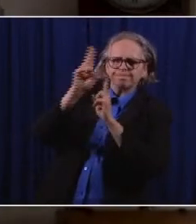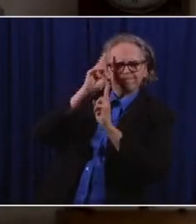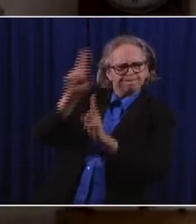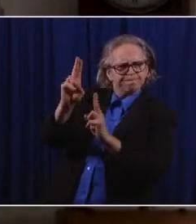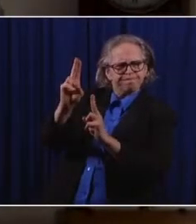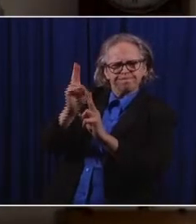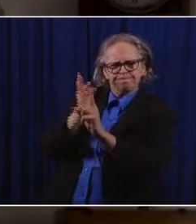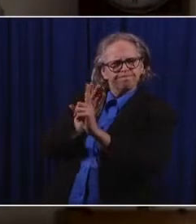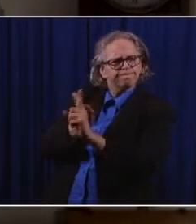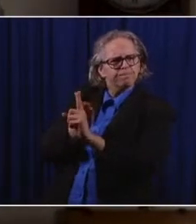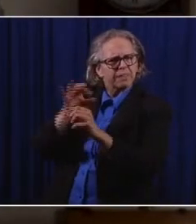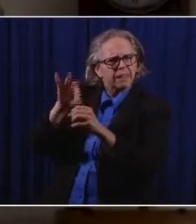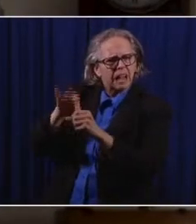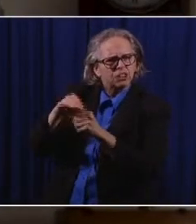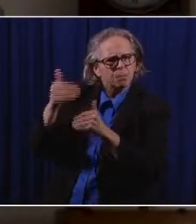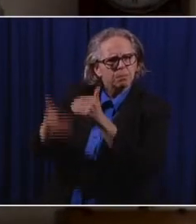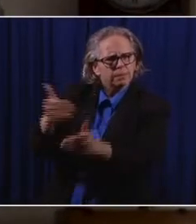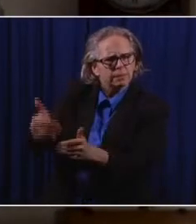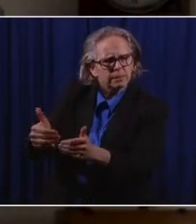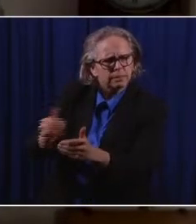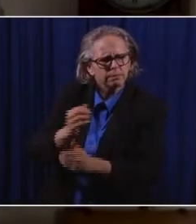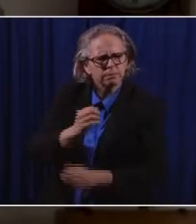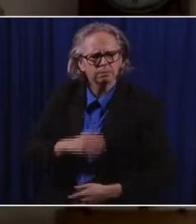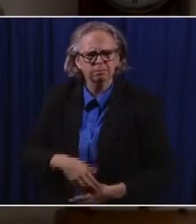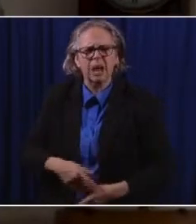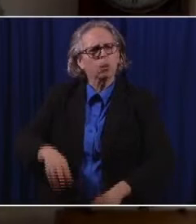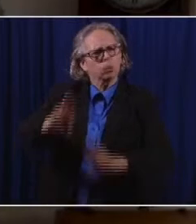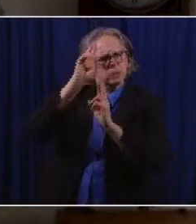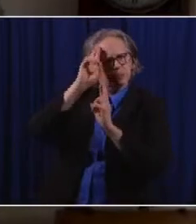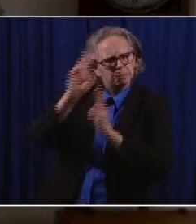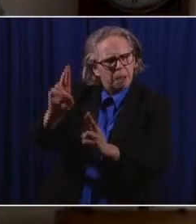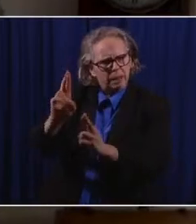We give them proper respect.